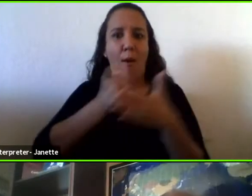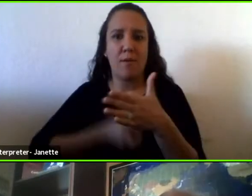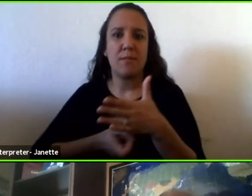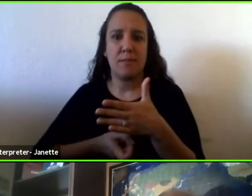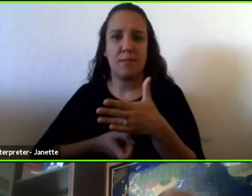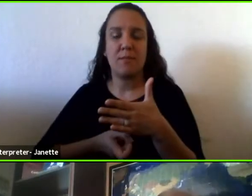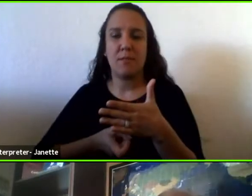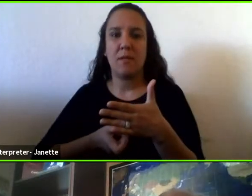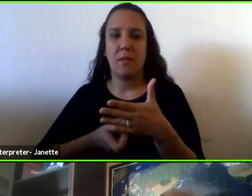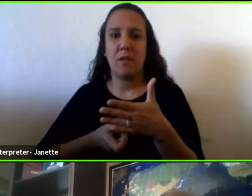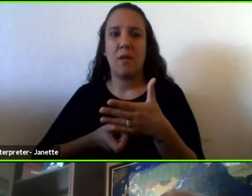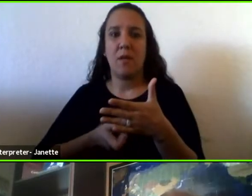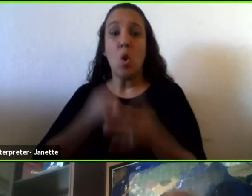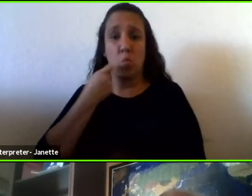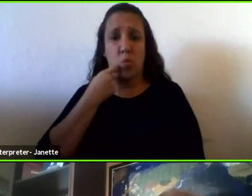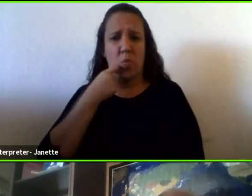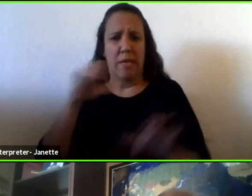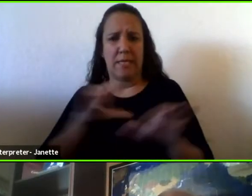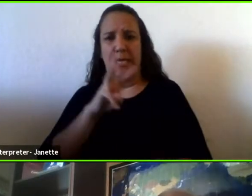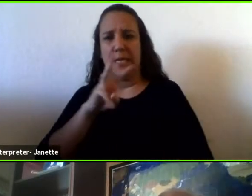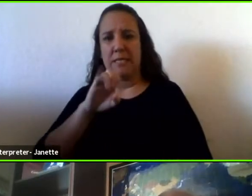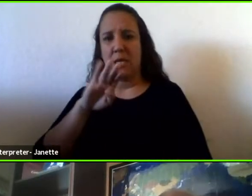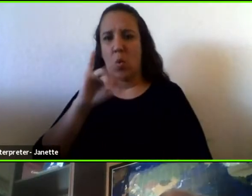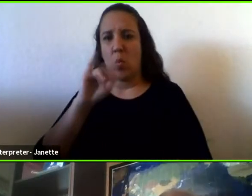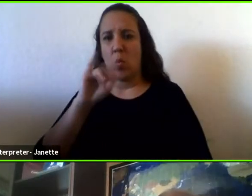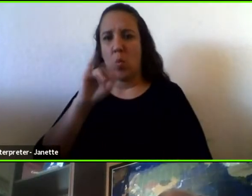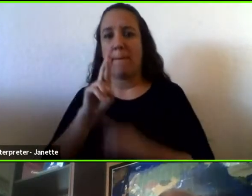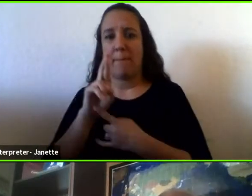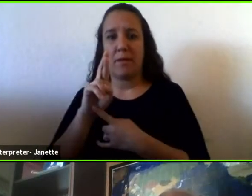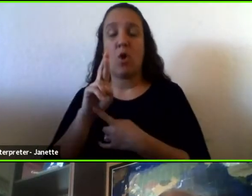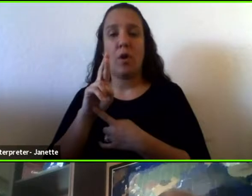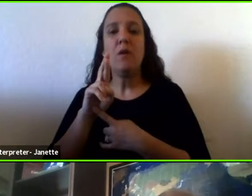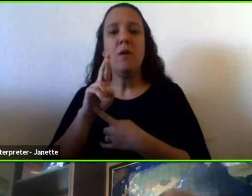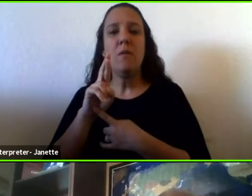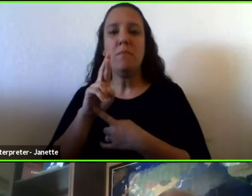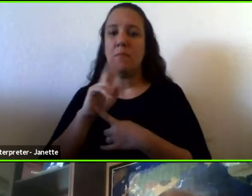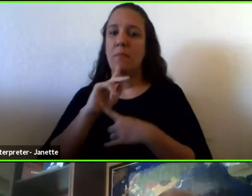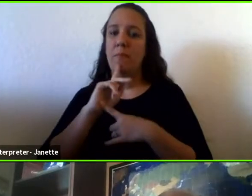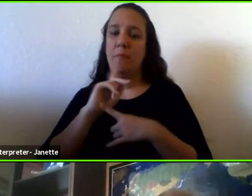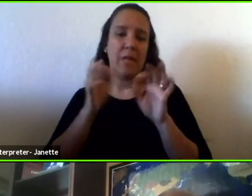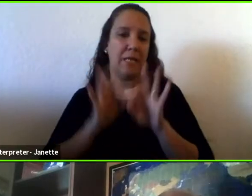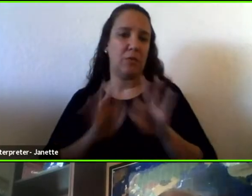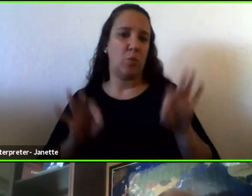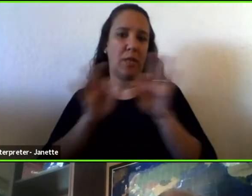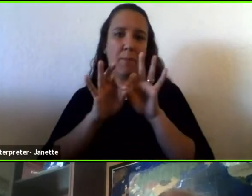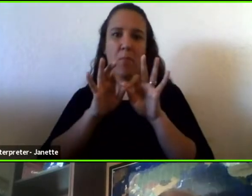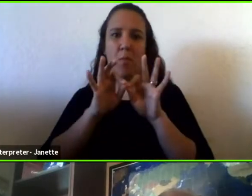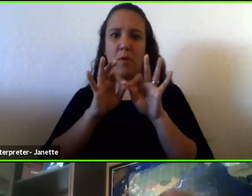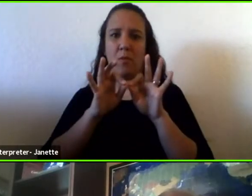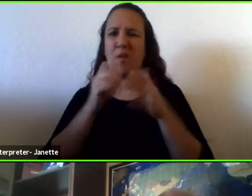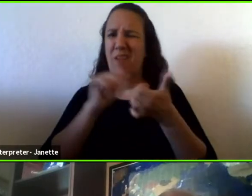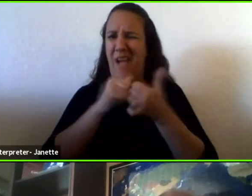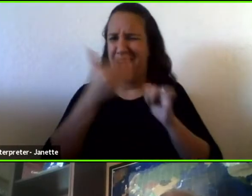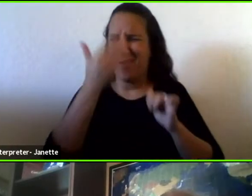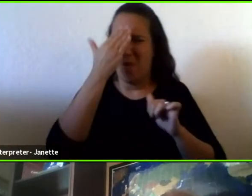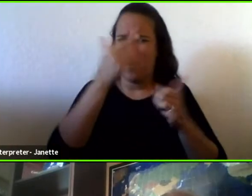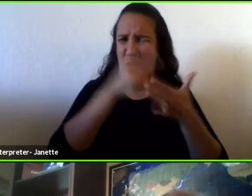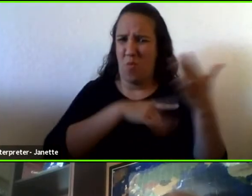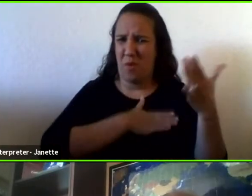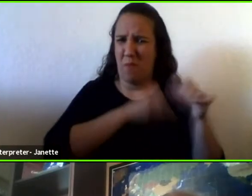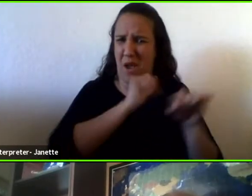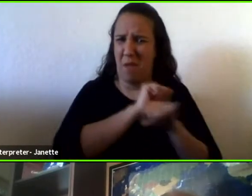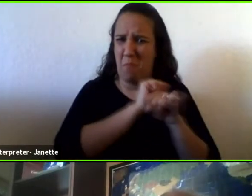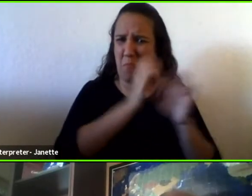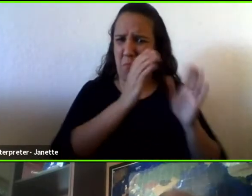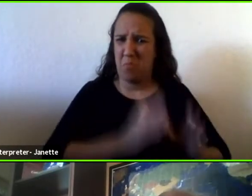weeks ago, Take Your Business Virtual. And one of the things, once again, the mindset, well, how do I know what my employees are doing? I'm like, well, if you